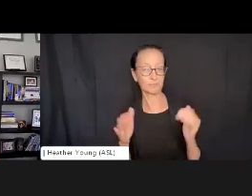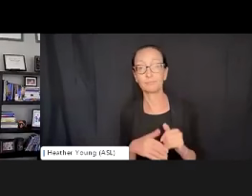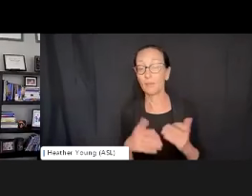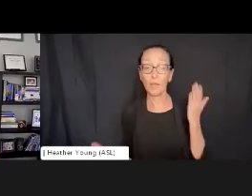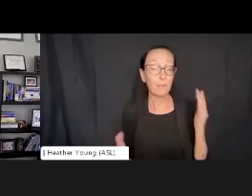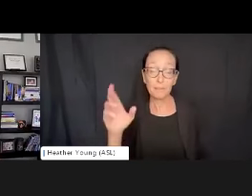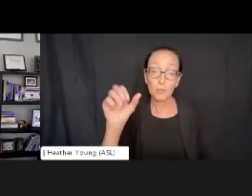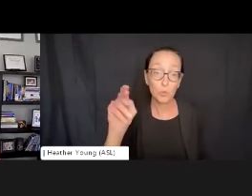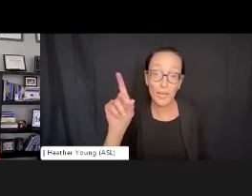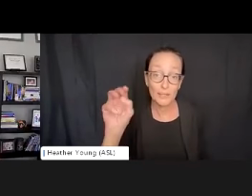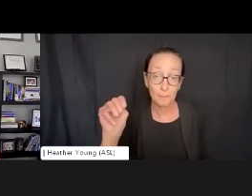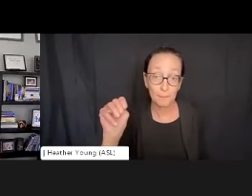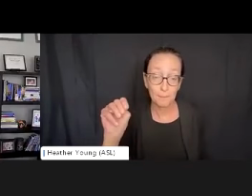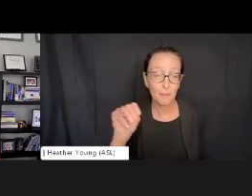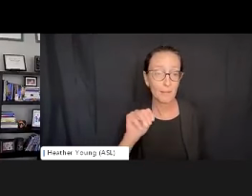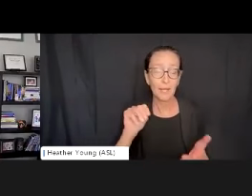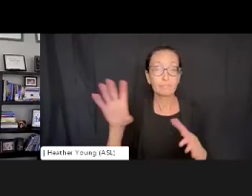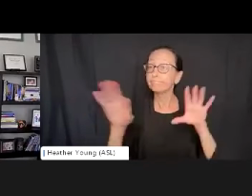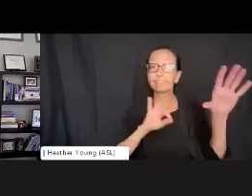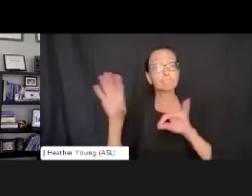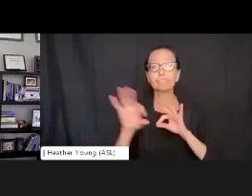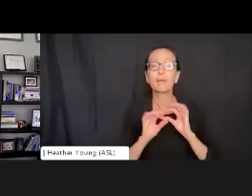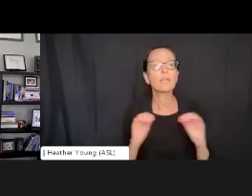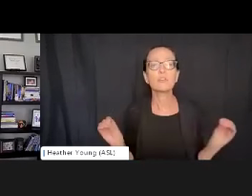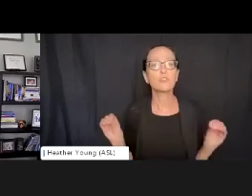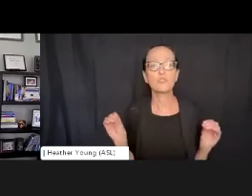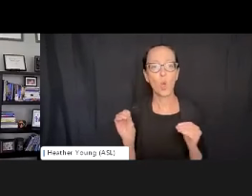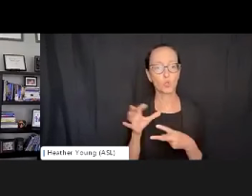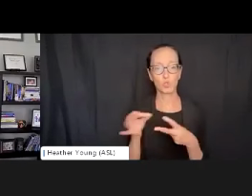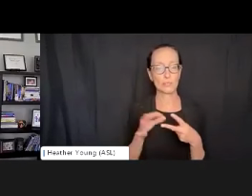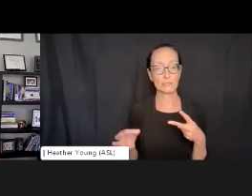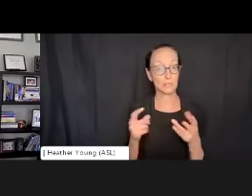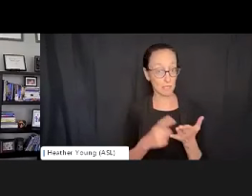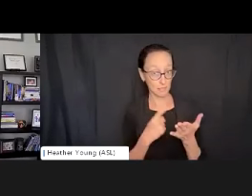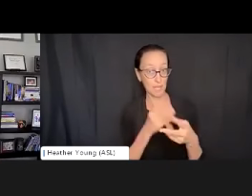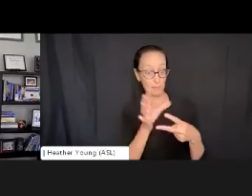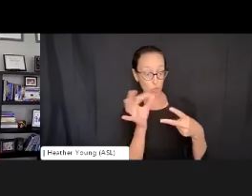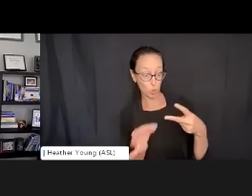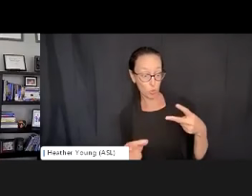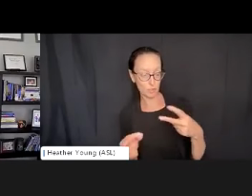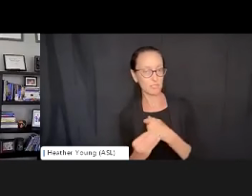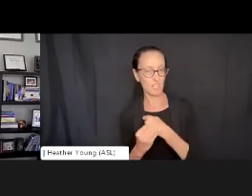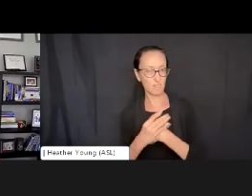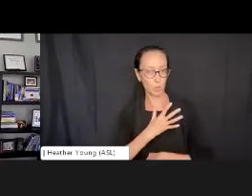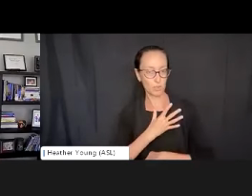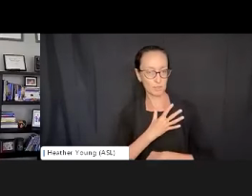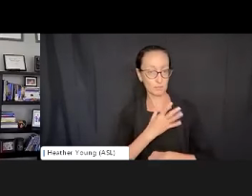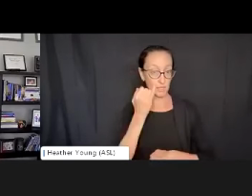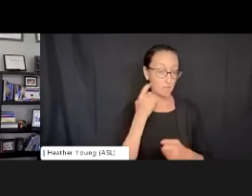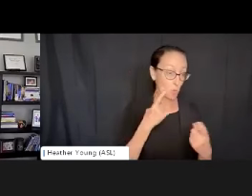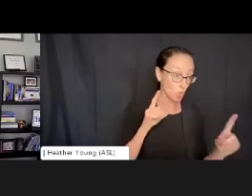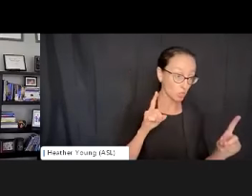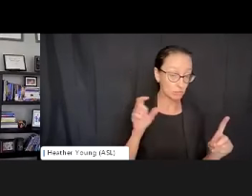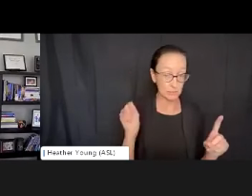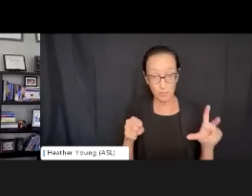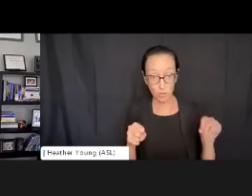they don't get necessarily to choose, because sometimes choice influences bias of whether something will work. Although there is some research to show that